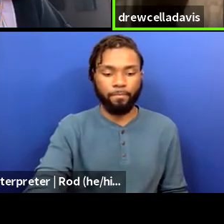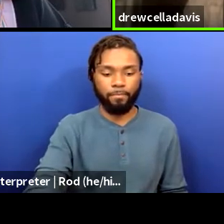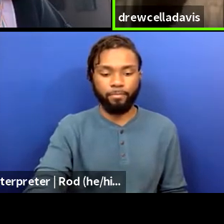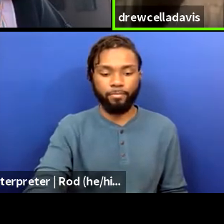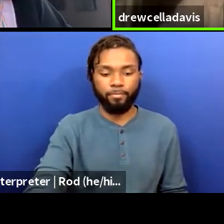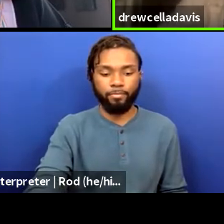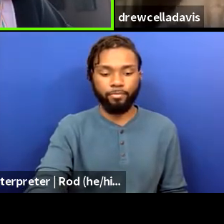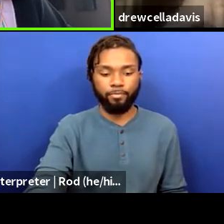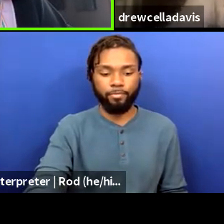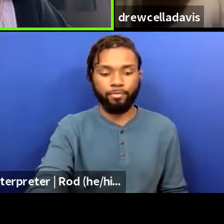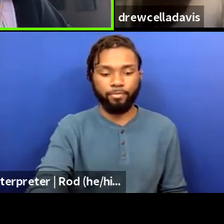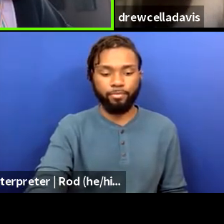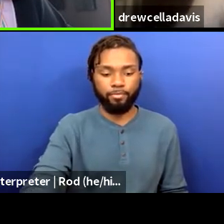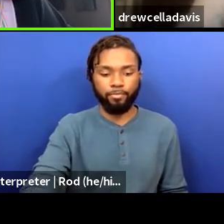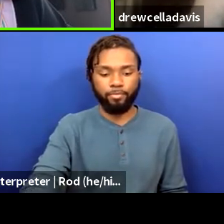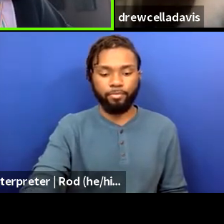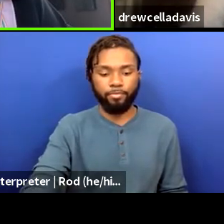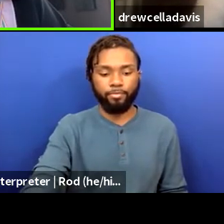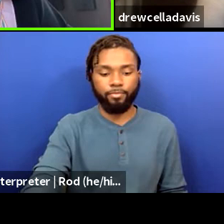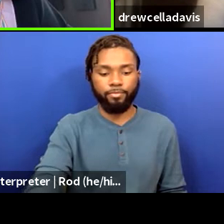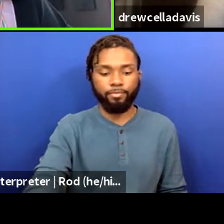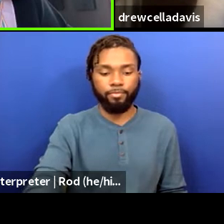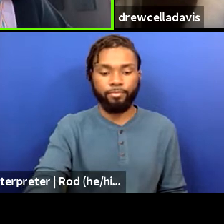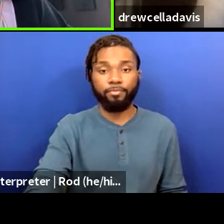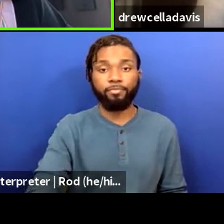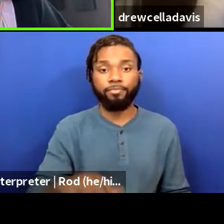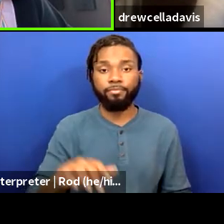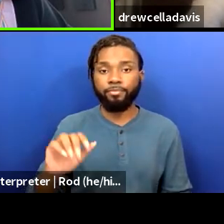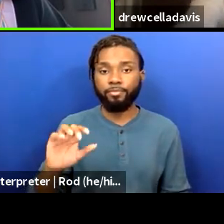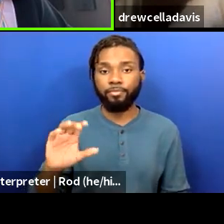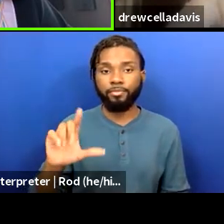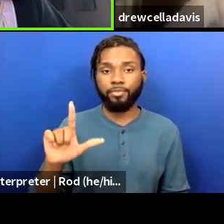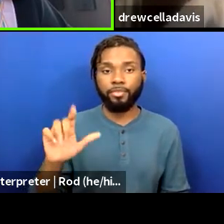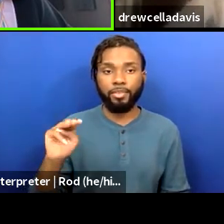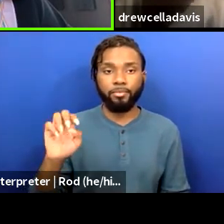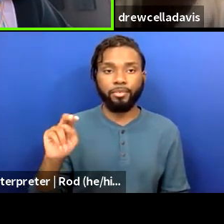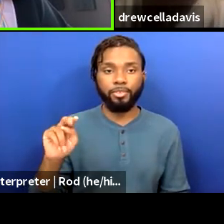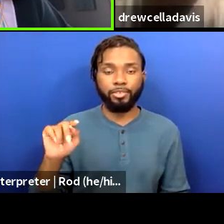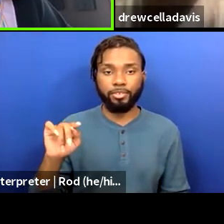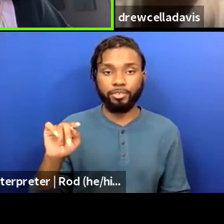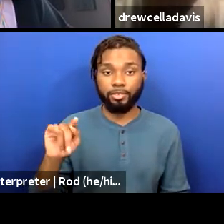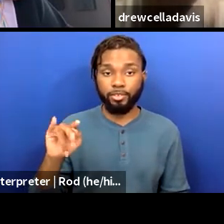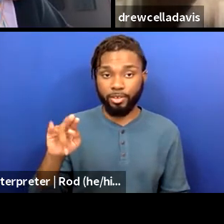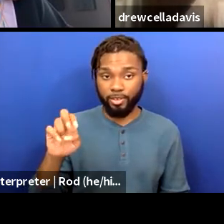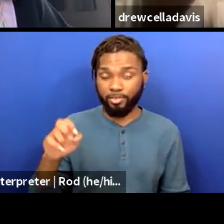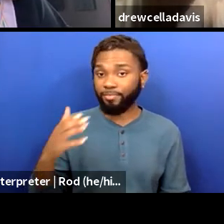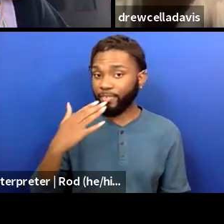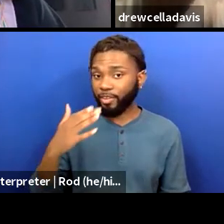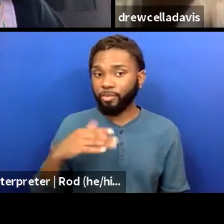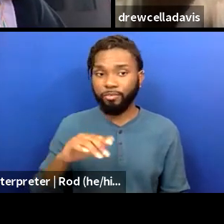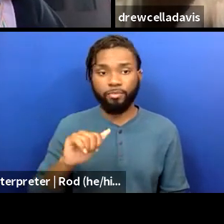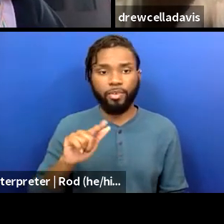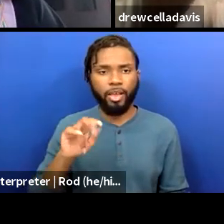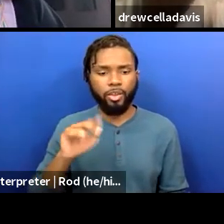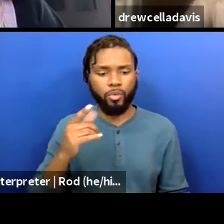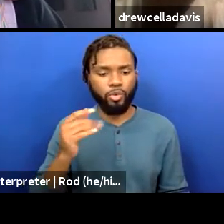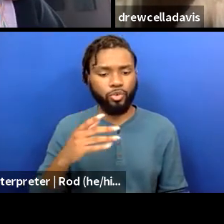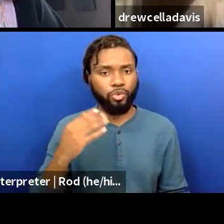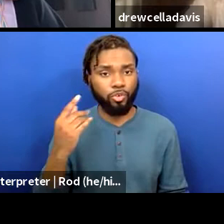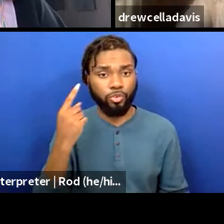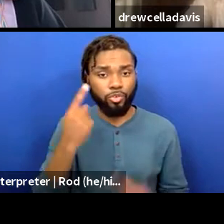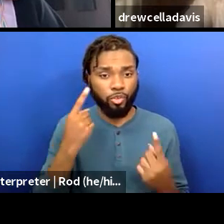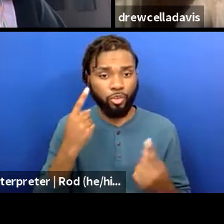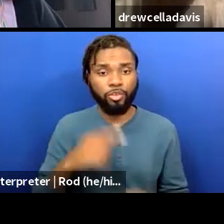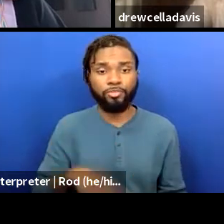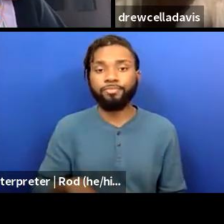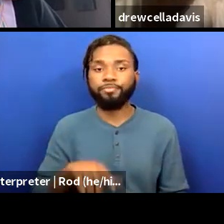Cool. Thank you. Alan, what are your thoughts? Yeah, I was looking at the theme of the conference and